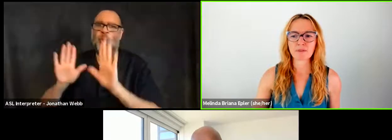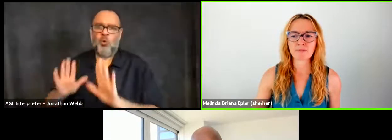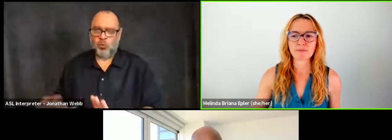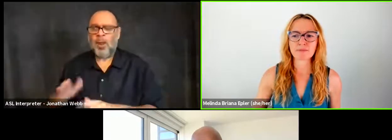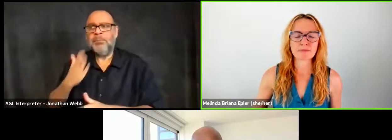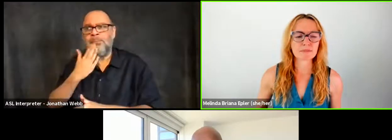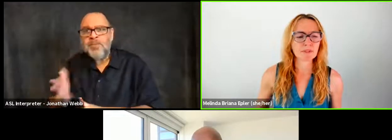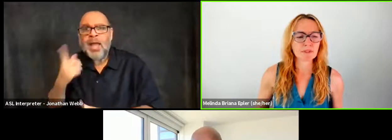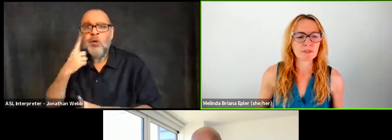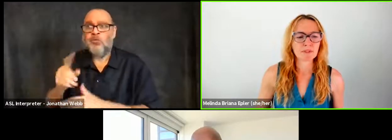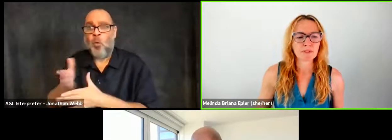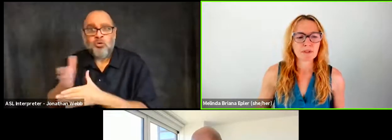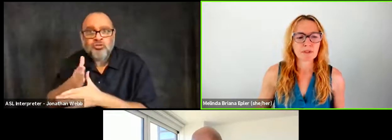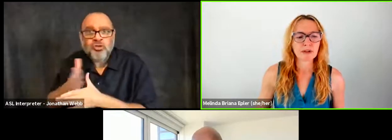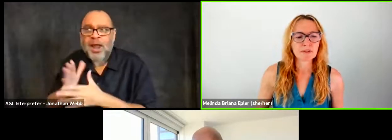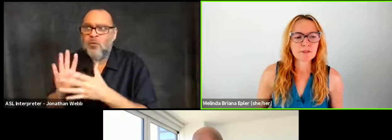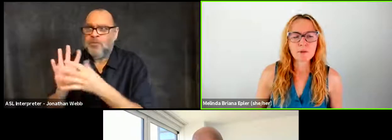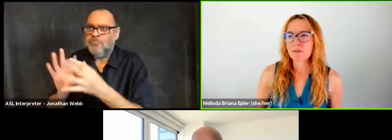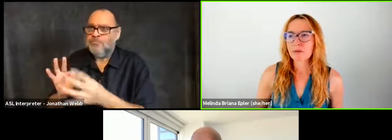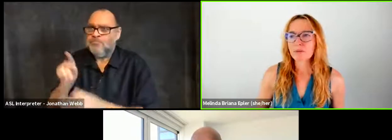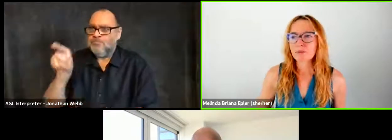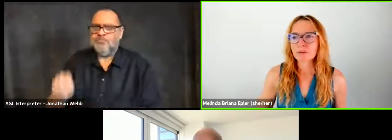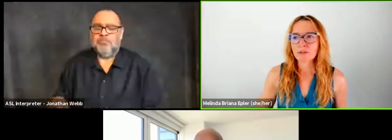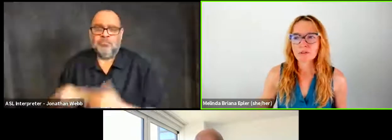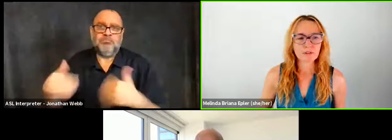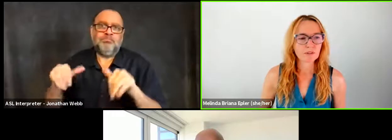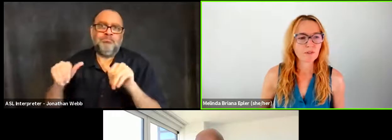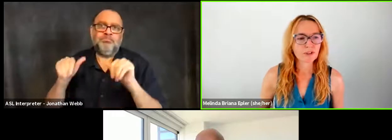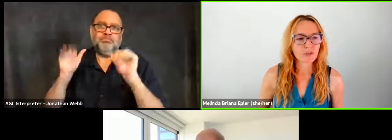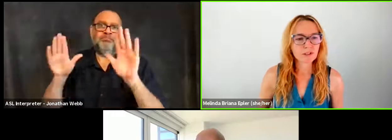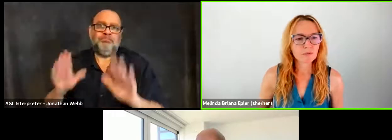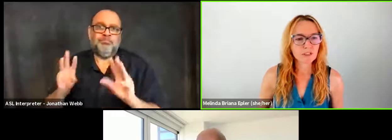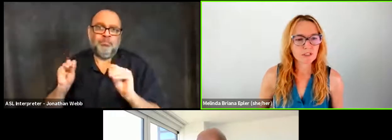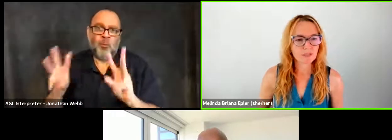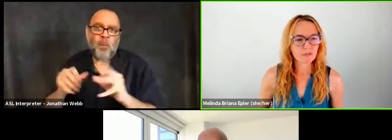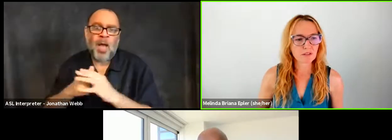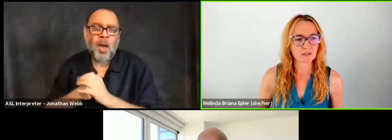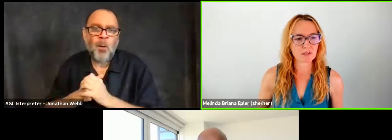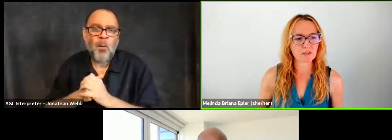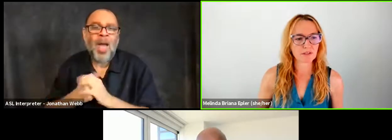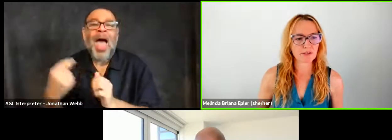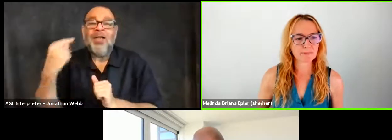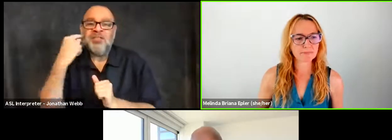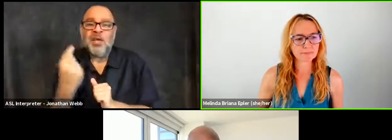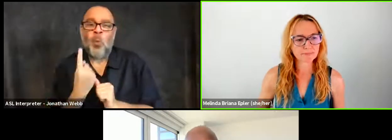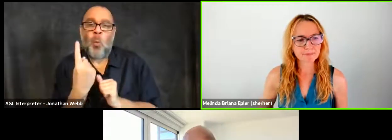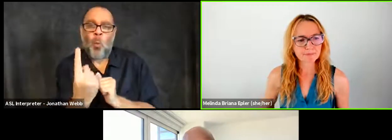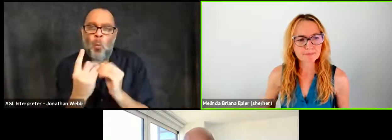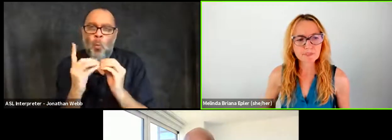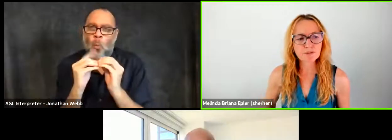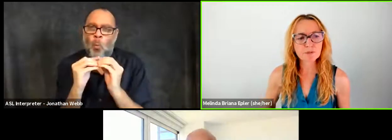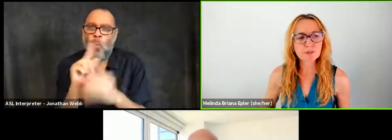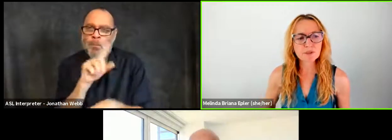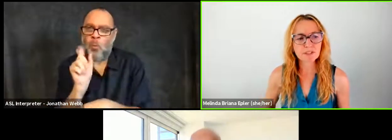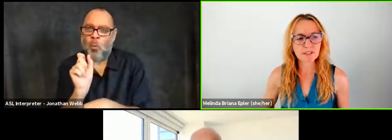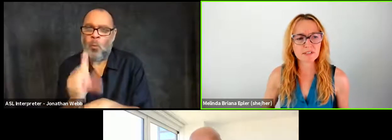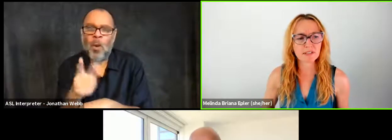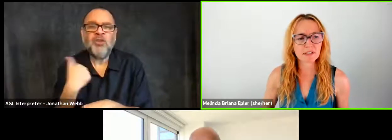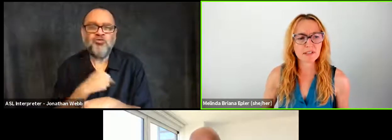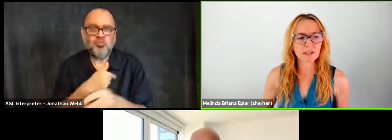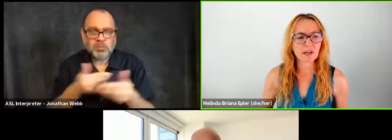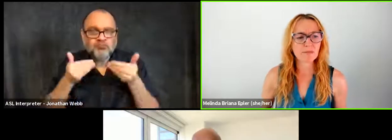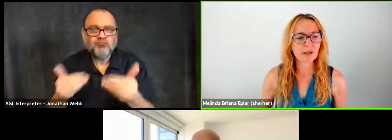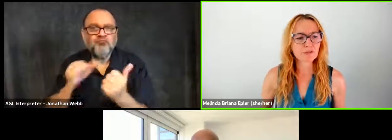really powerful. Okay, we have one more question I think we can get to here from